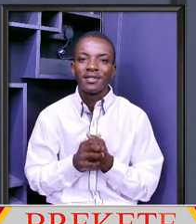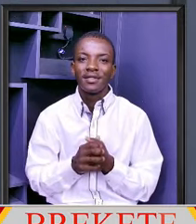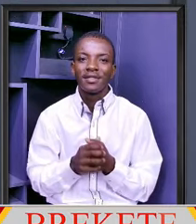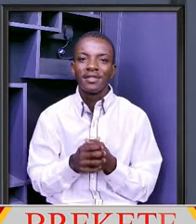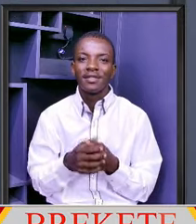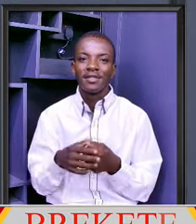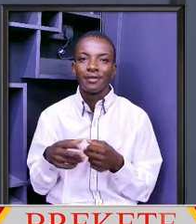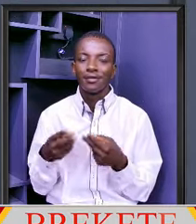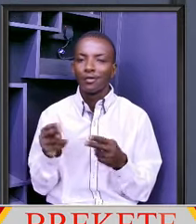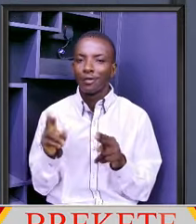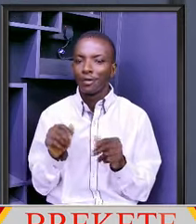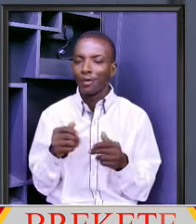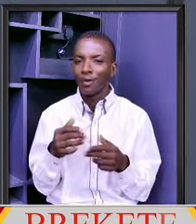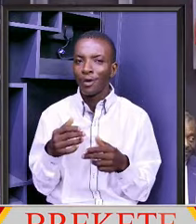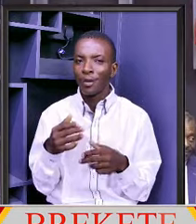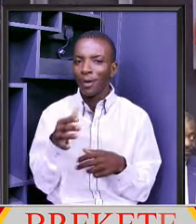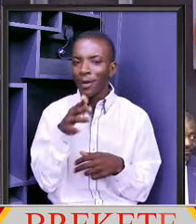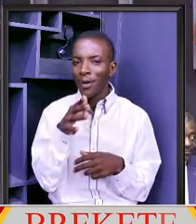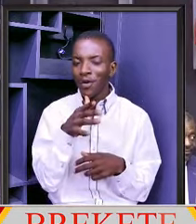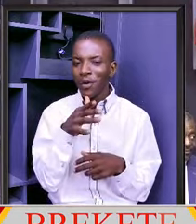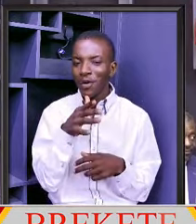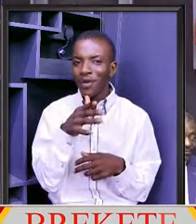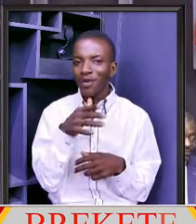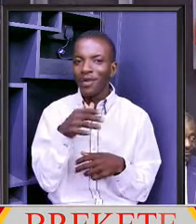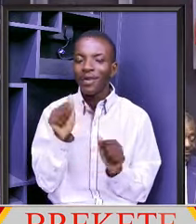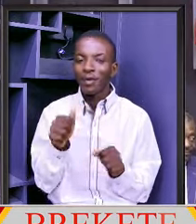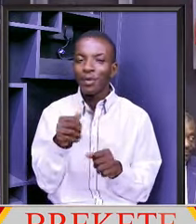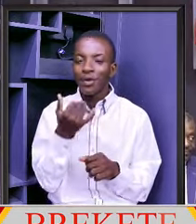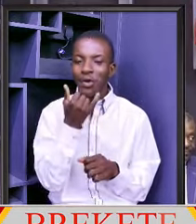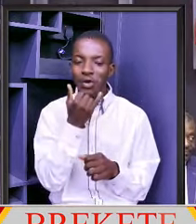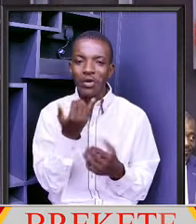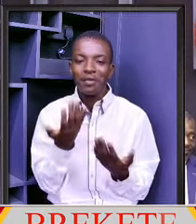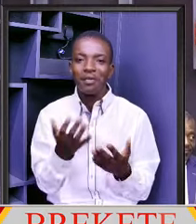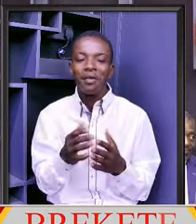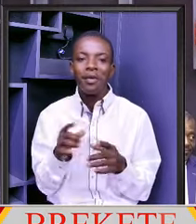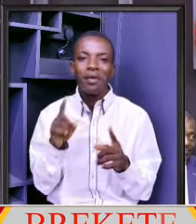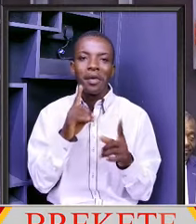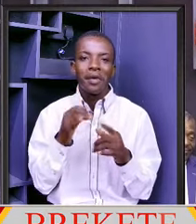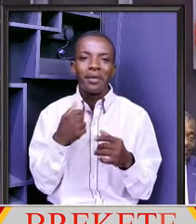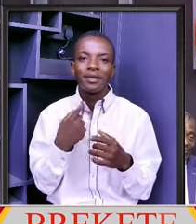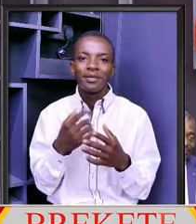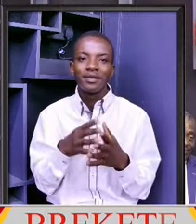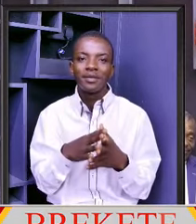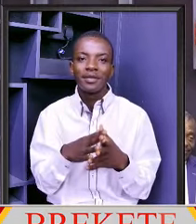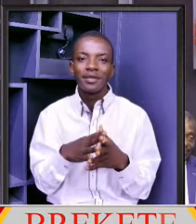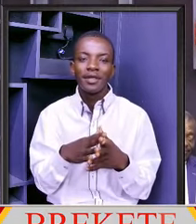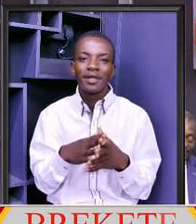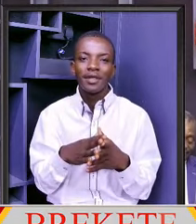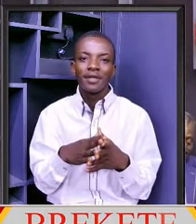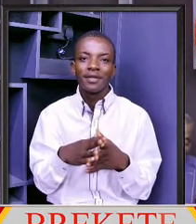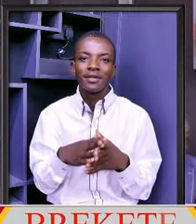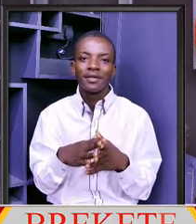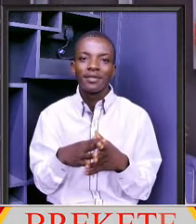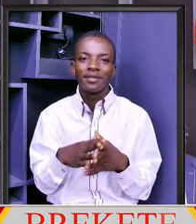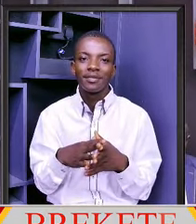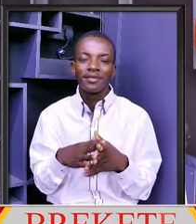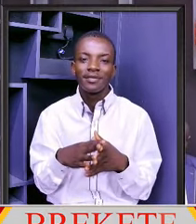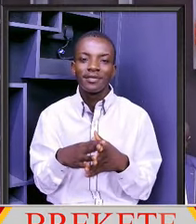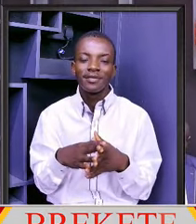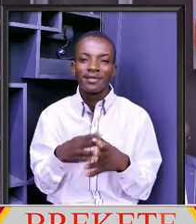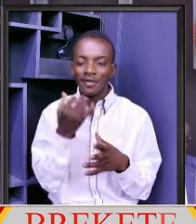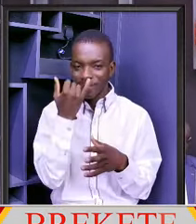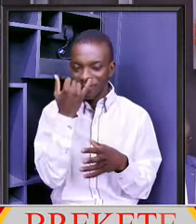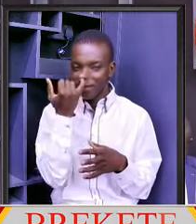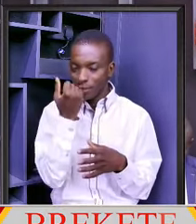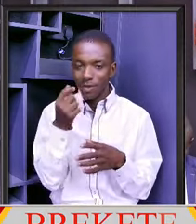there's no way madam can be wrong. No, you shall be sure. You for tell me say I was proving her right when